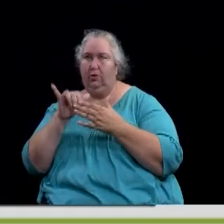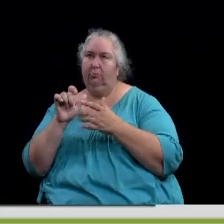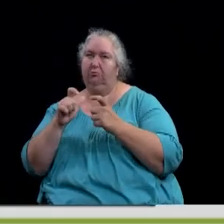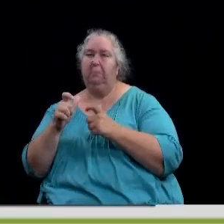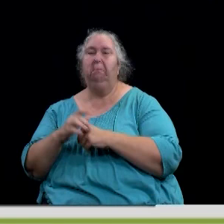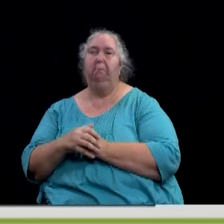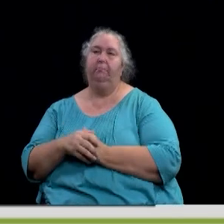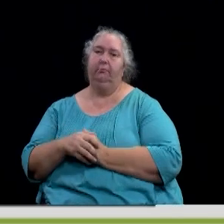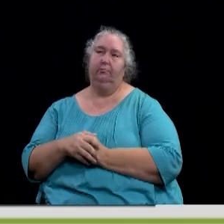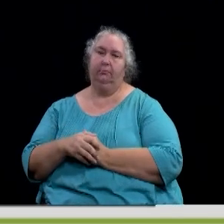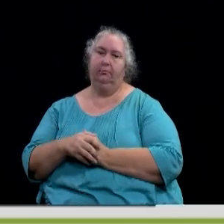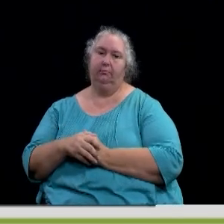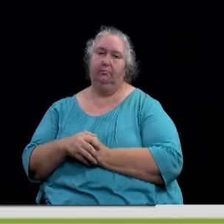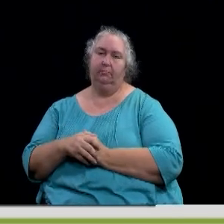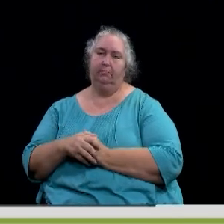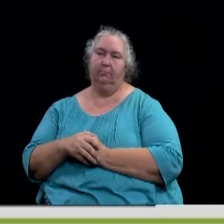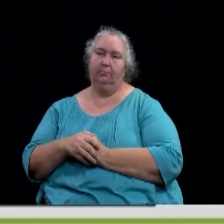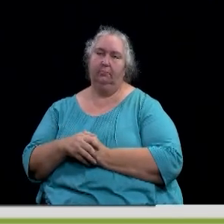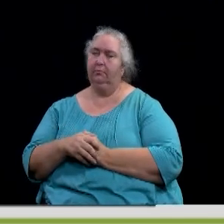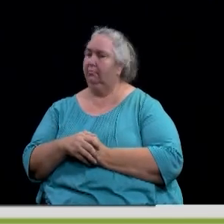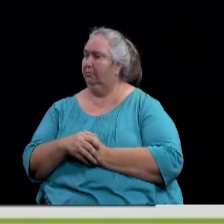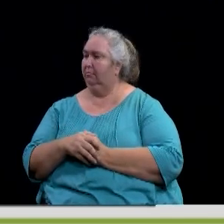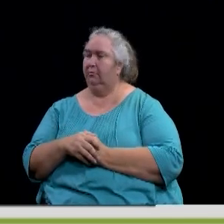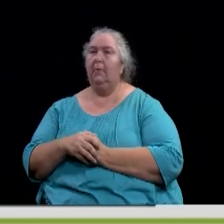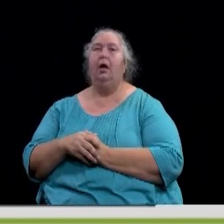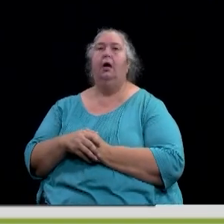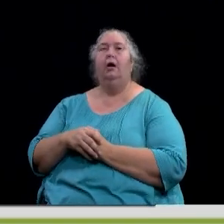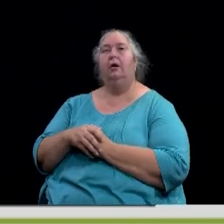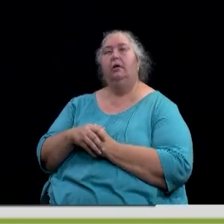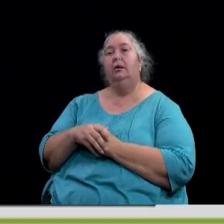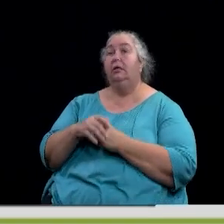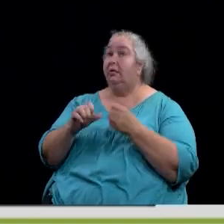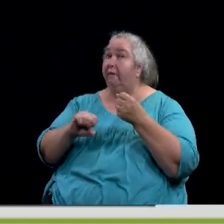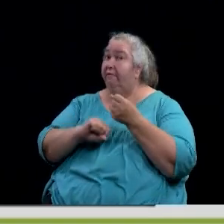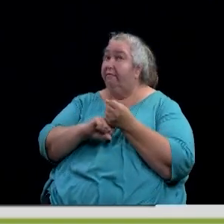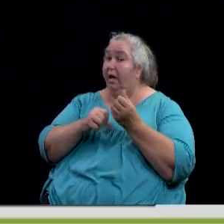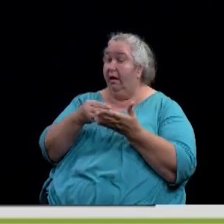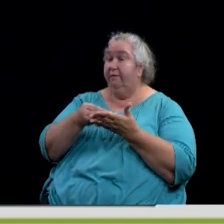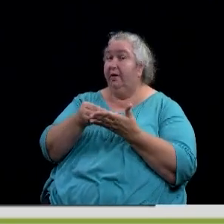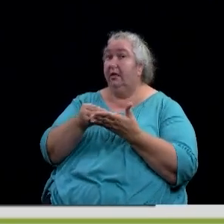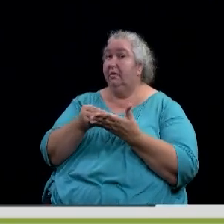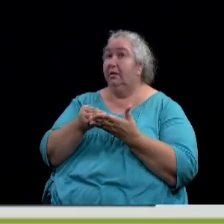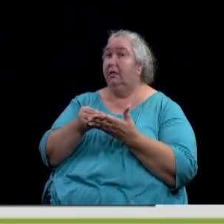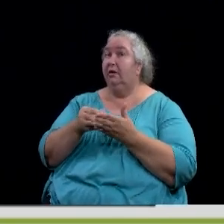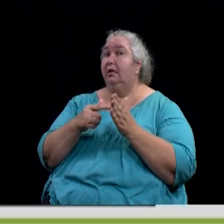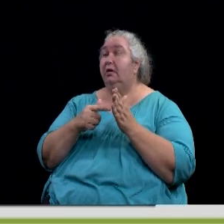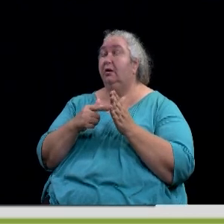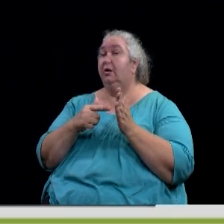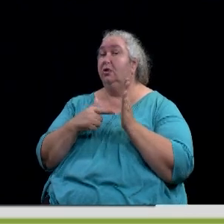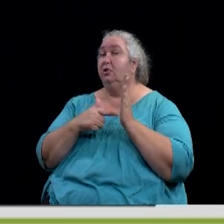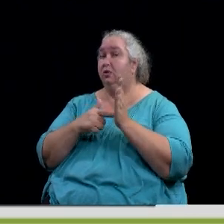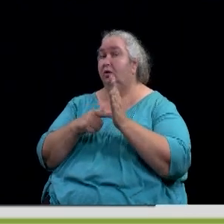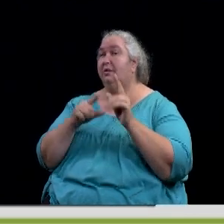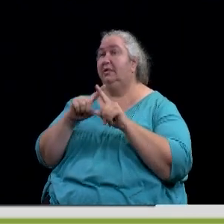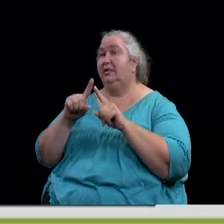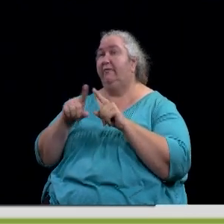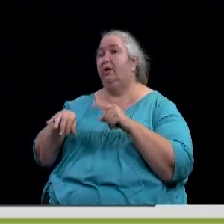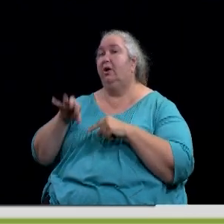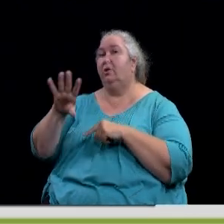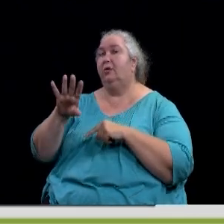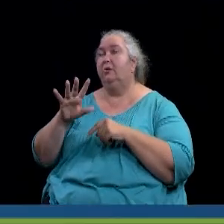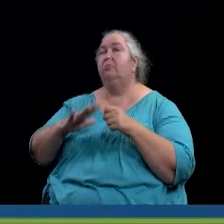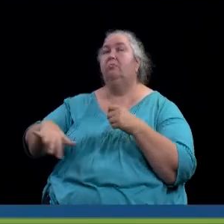The sources of funding associated with this project are shown to highlight the various contributions made across the city by departments to make this happen.